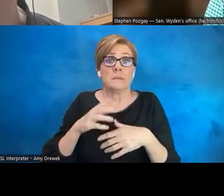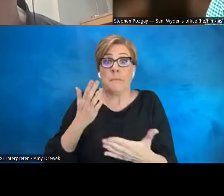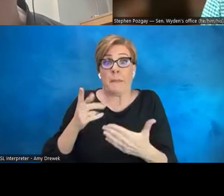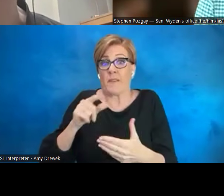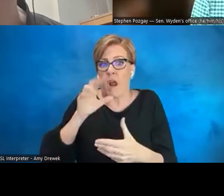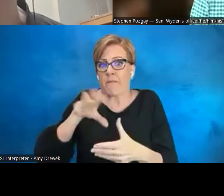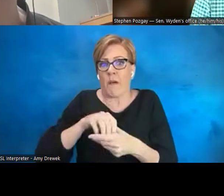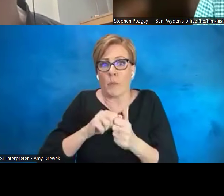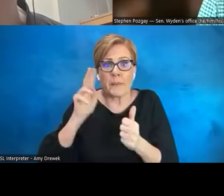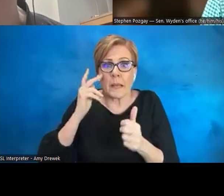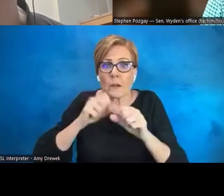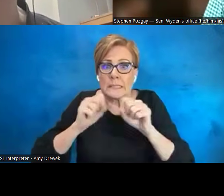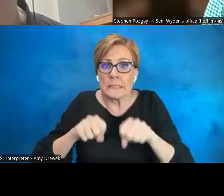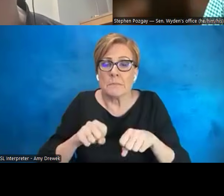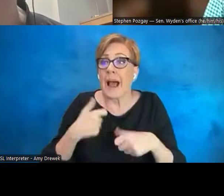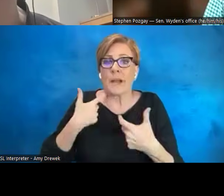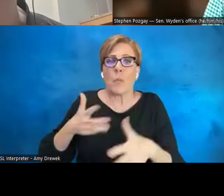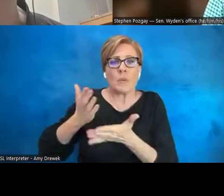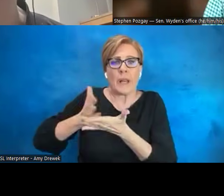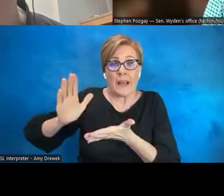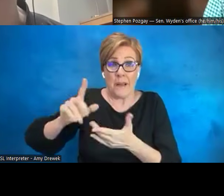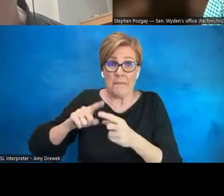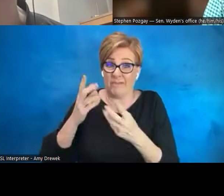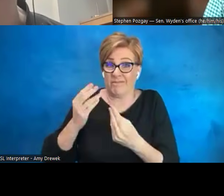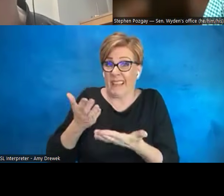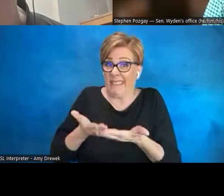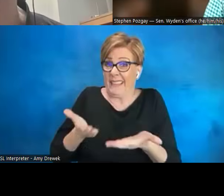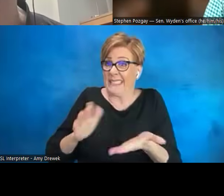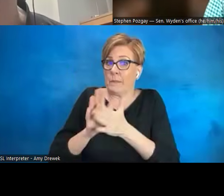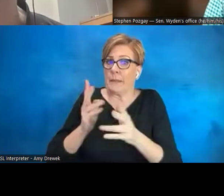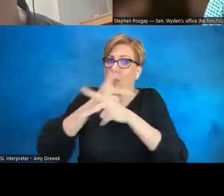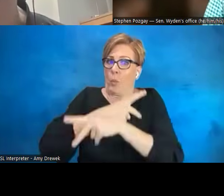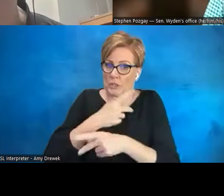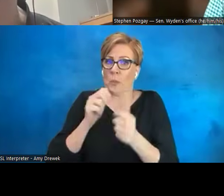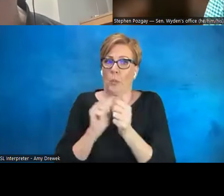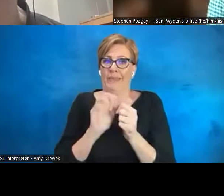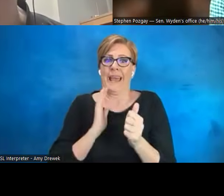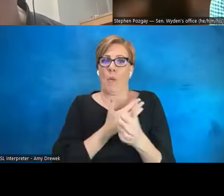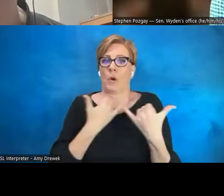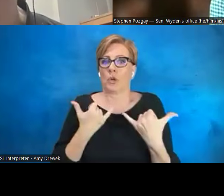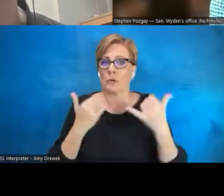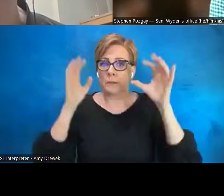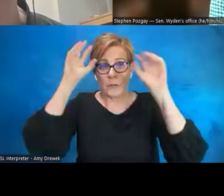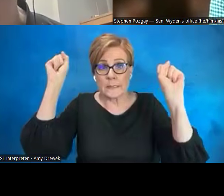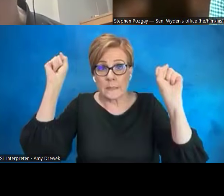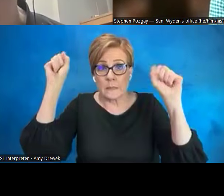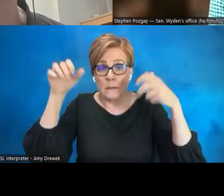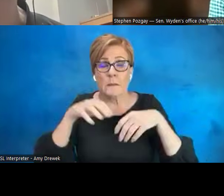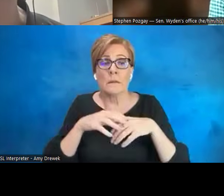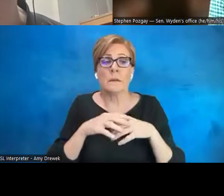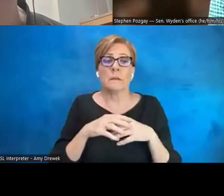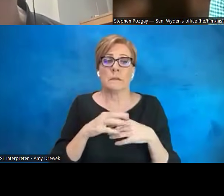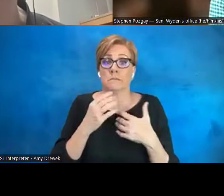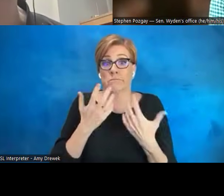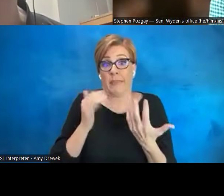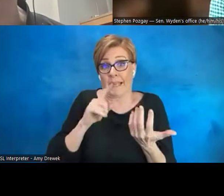it's important to call out that things have gotten worse under this administration, because that's objectively